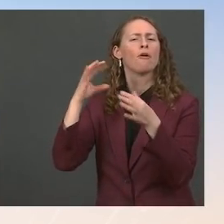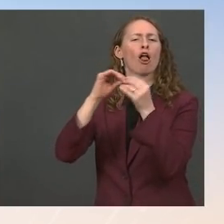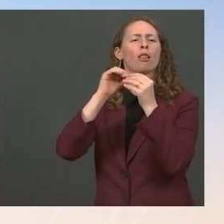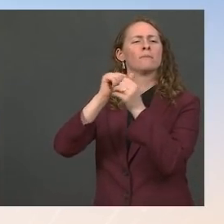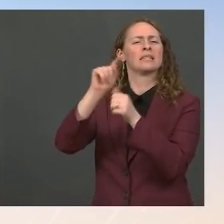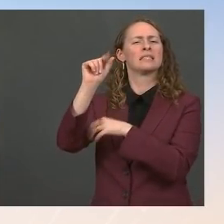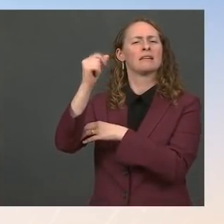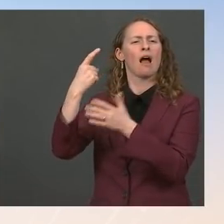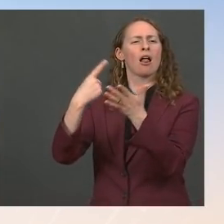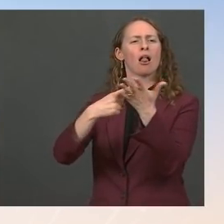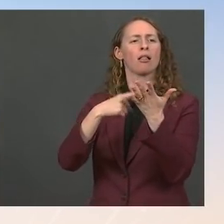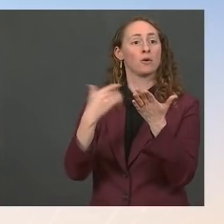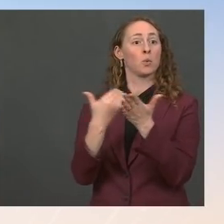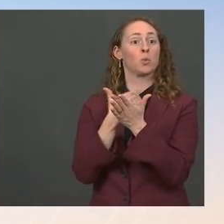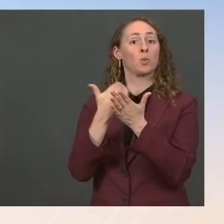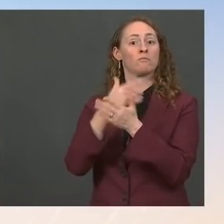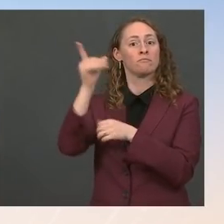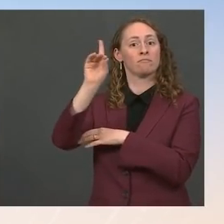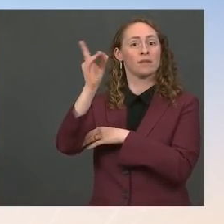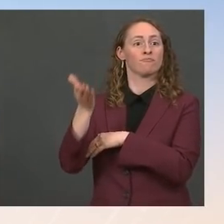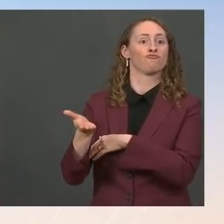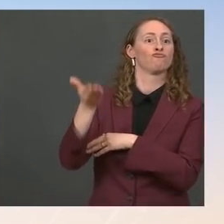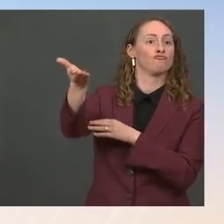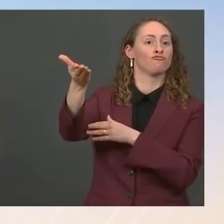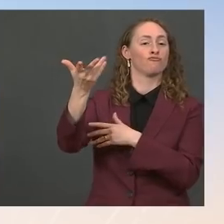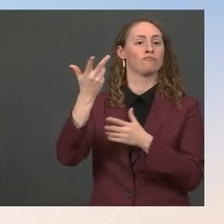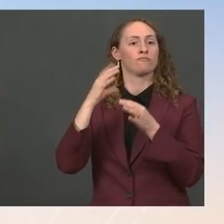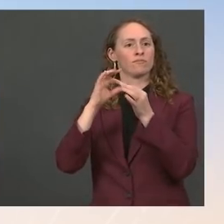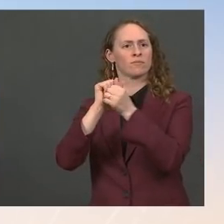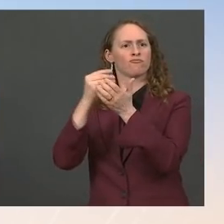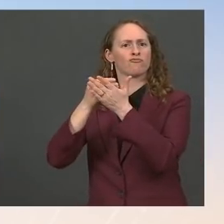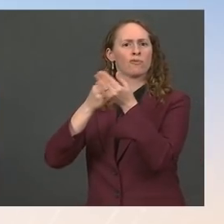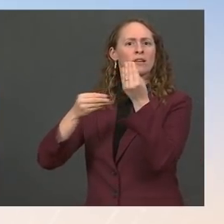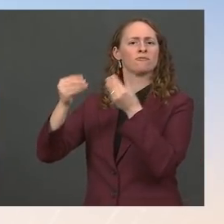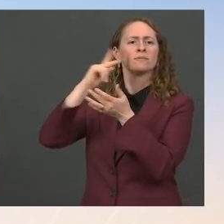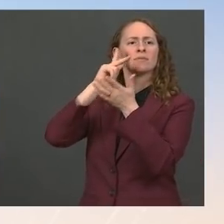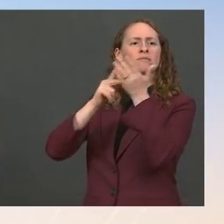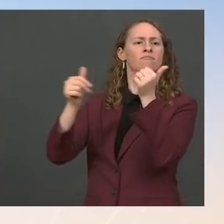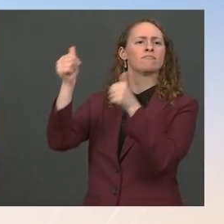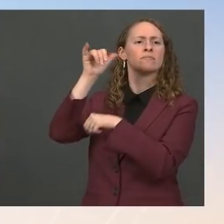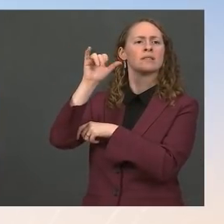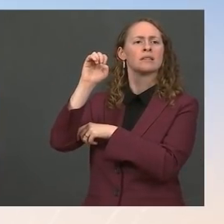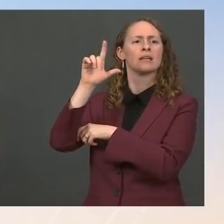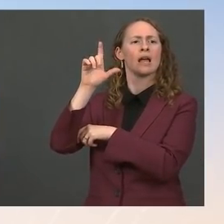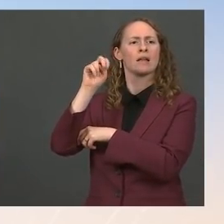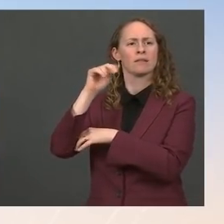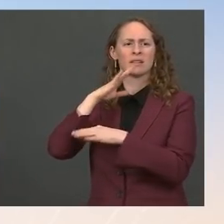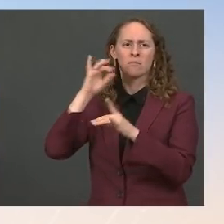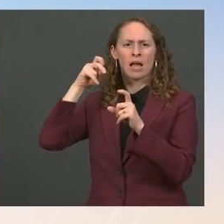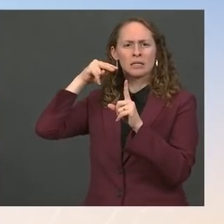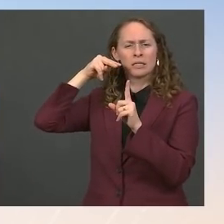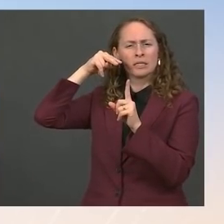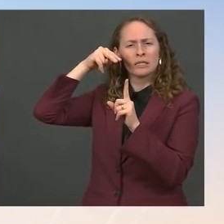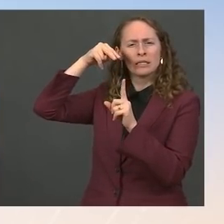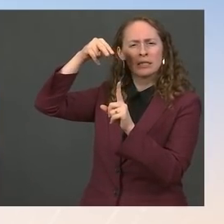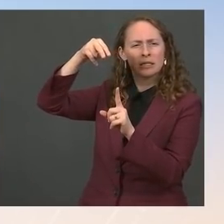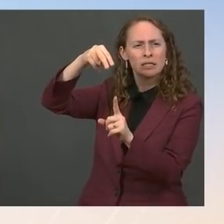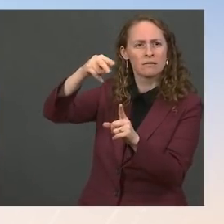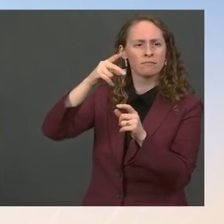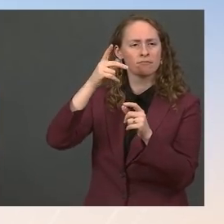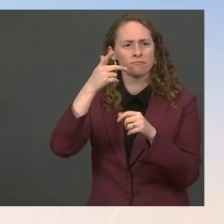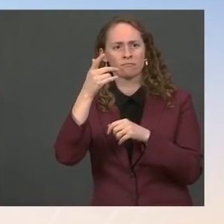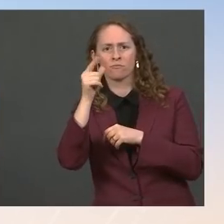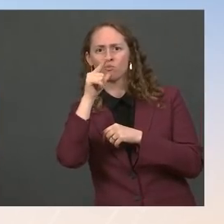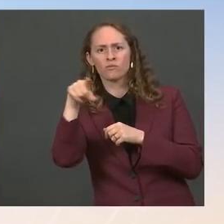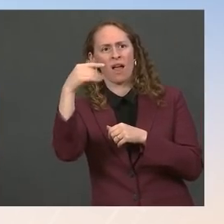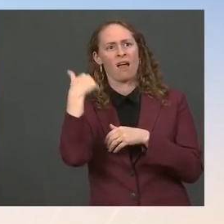by Democrats in Congress and the Treasury Secretary to start monitoring every bank account that has $10,000 of cash